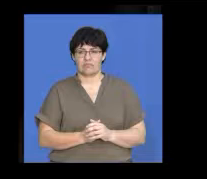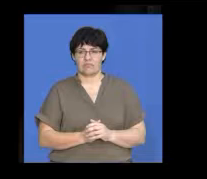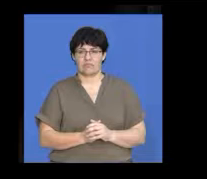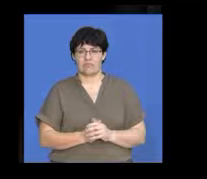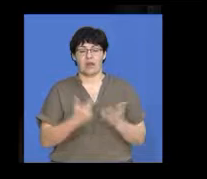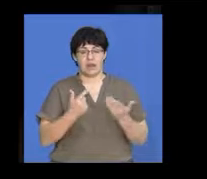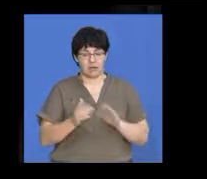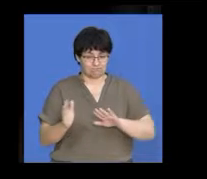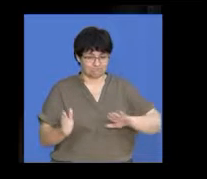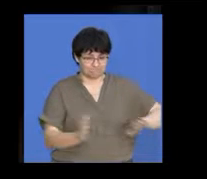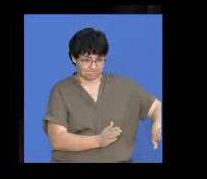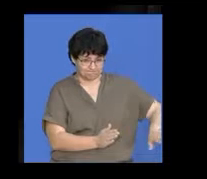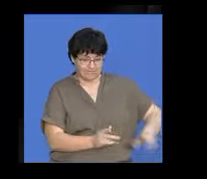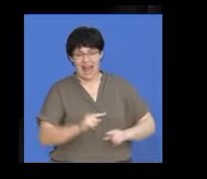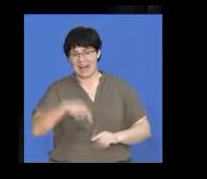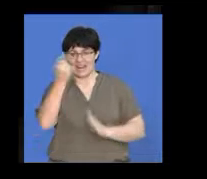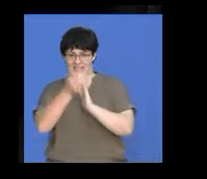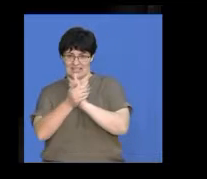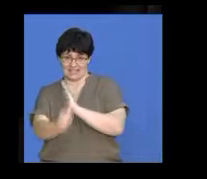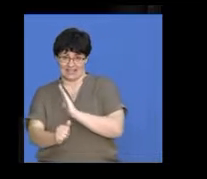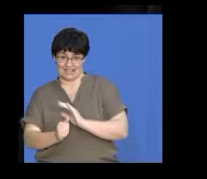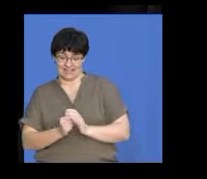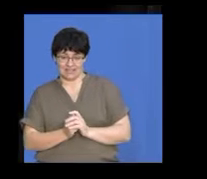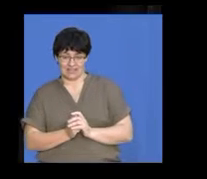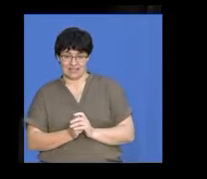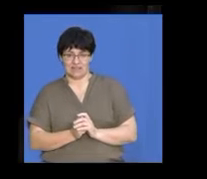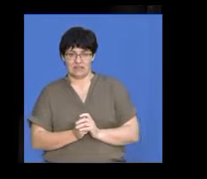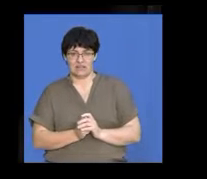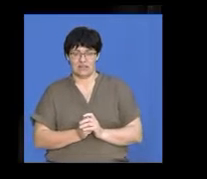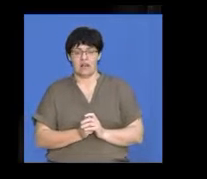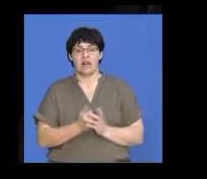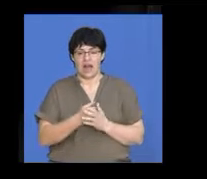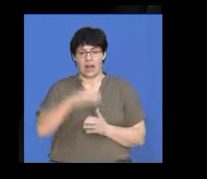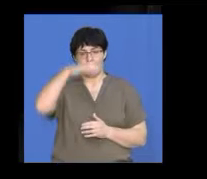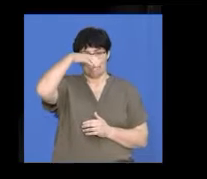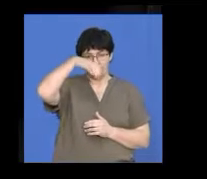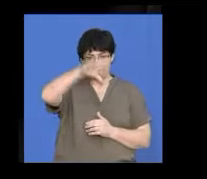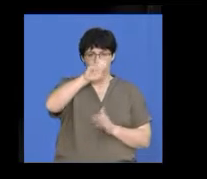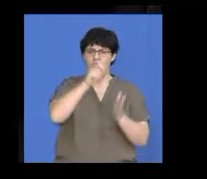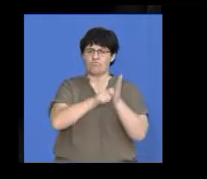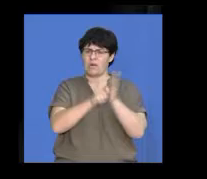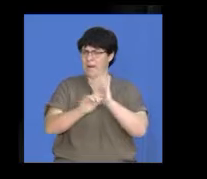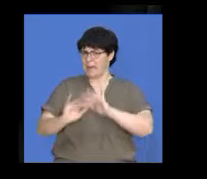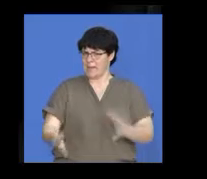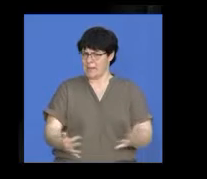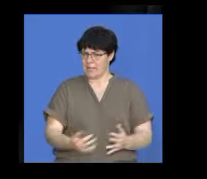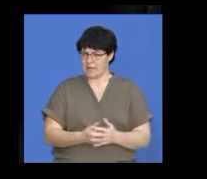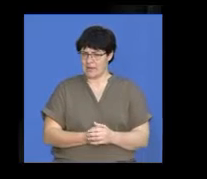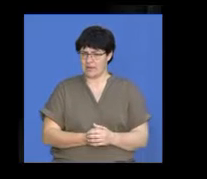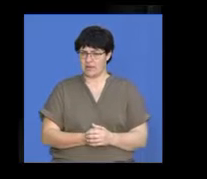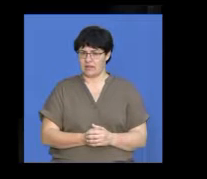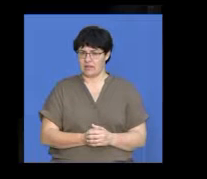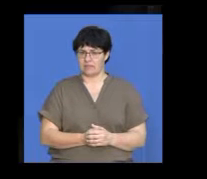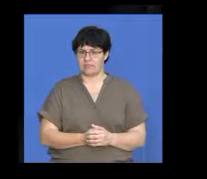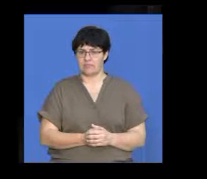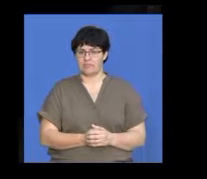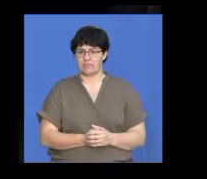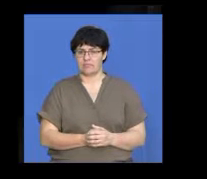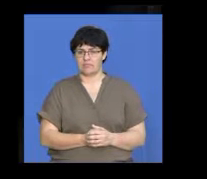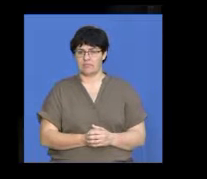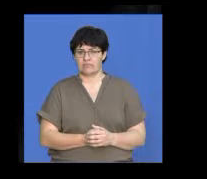we are moving to a different skill, and that is paragraph writing. So you will see that in